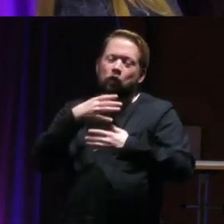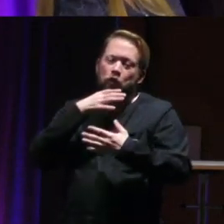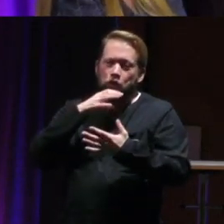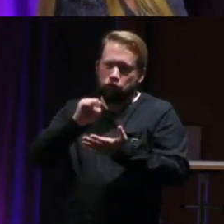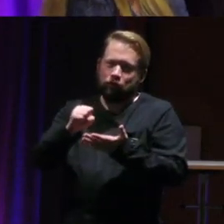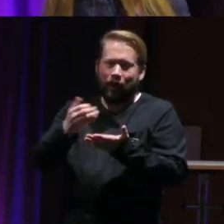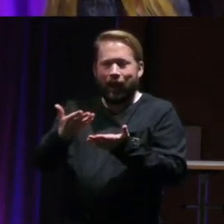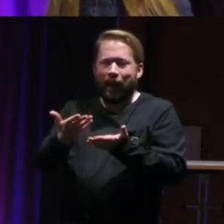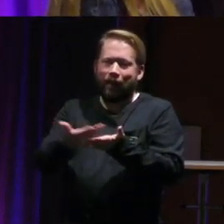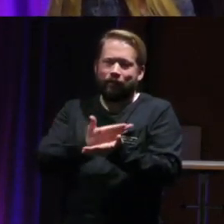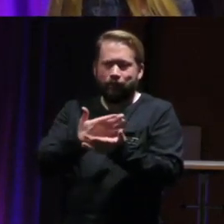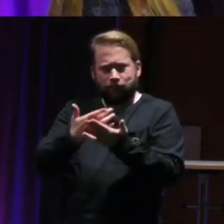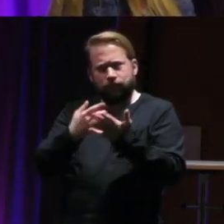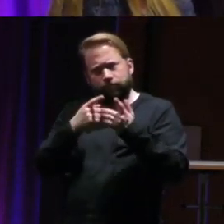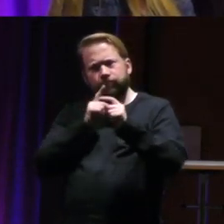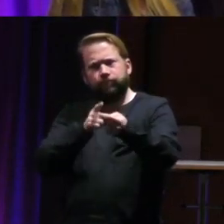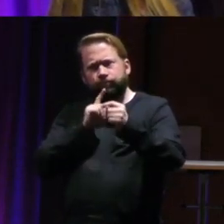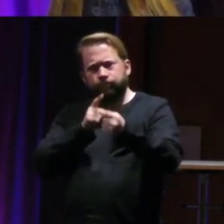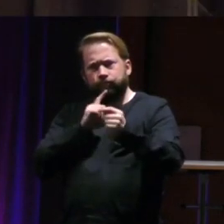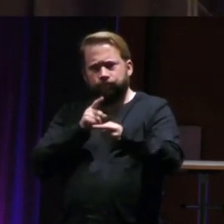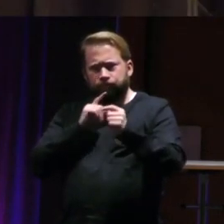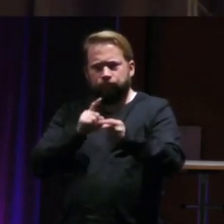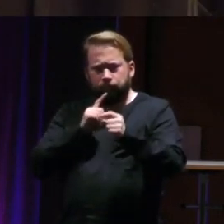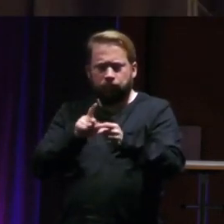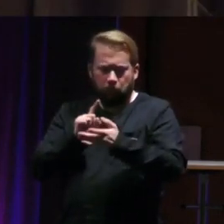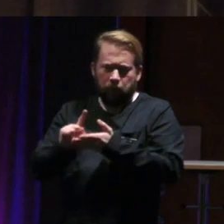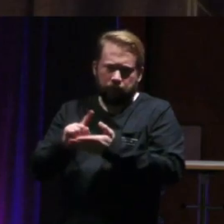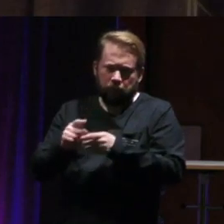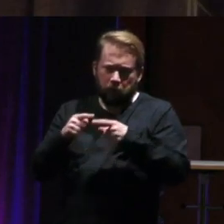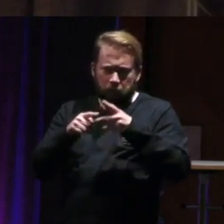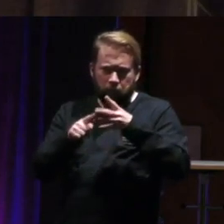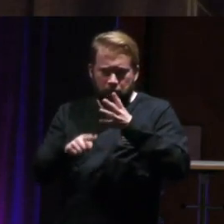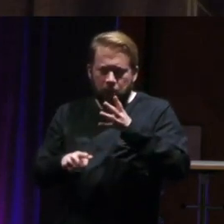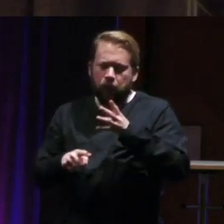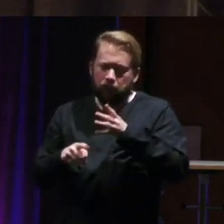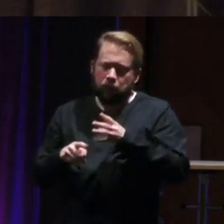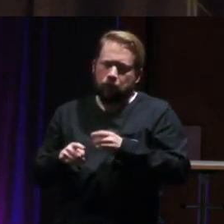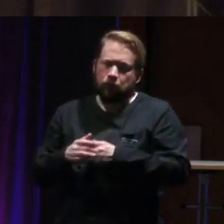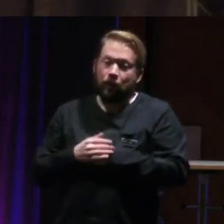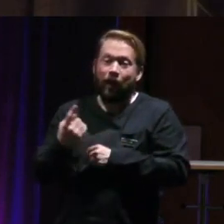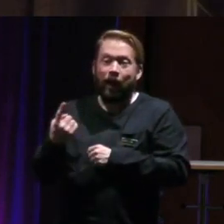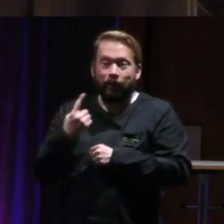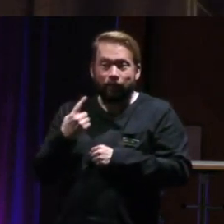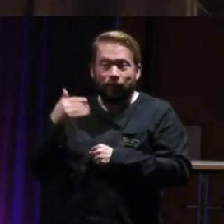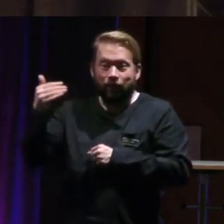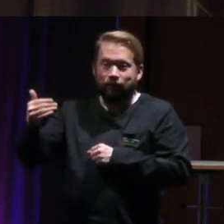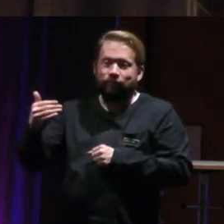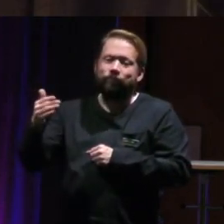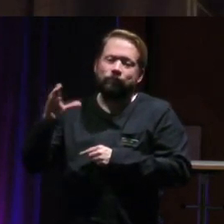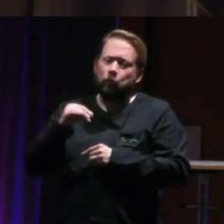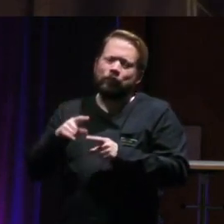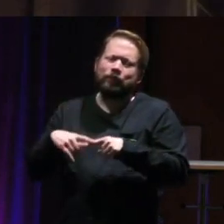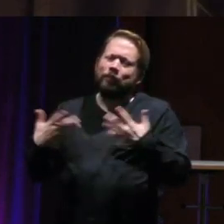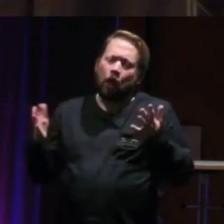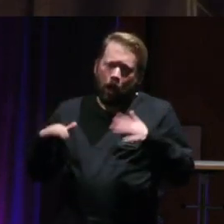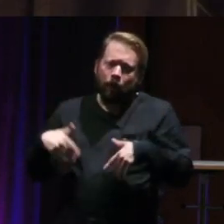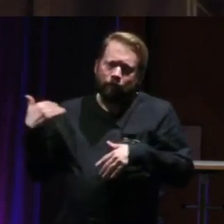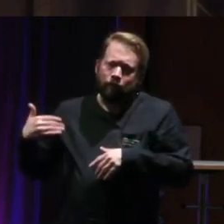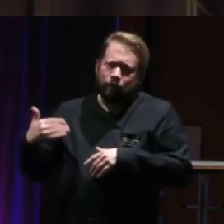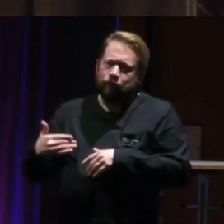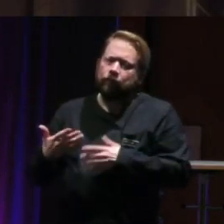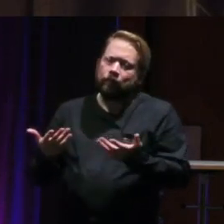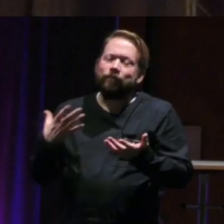So another announcement won't hurt. Of course, we don't want to be poisoned, but